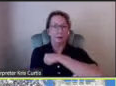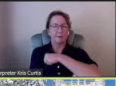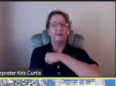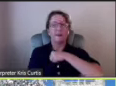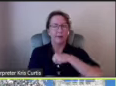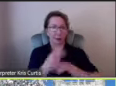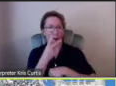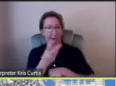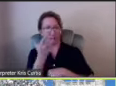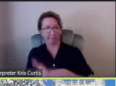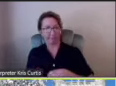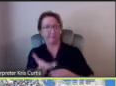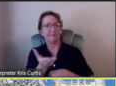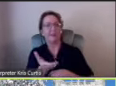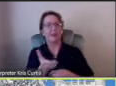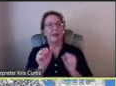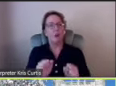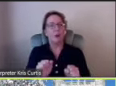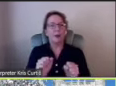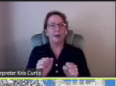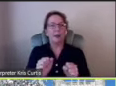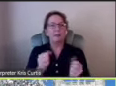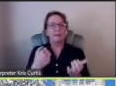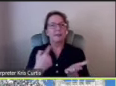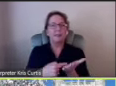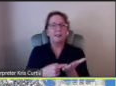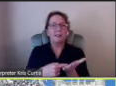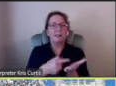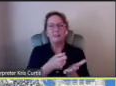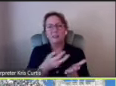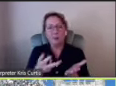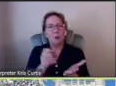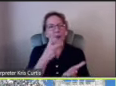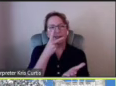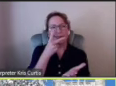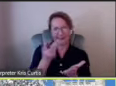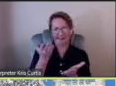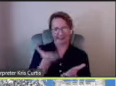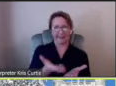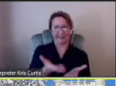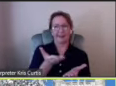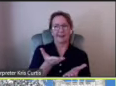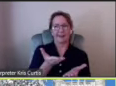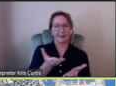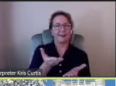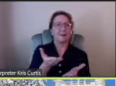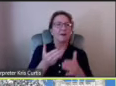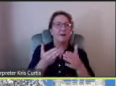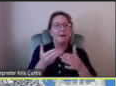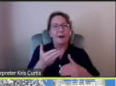over here. And we can just go through several clicks in sequence, and you can see work on access, work